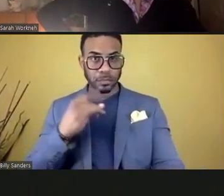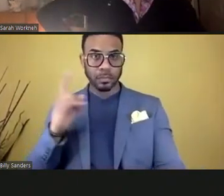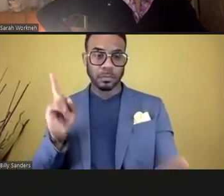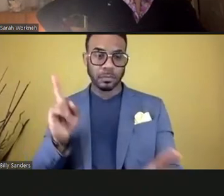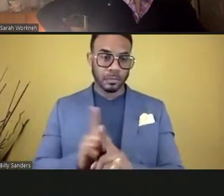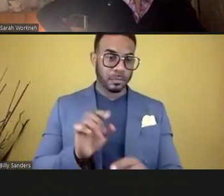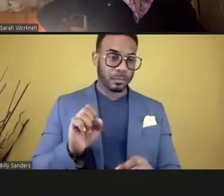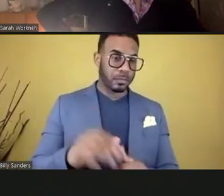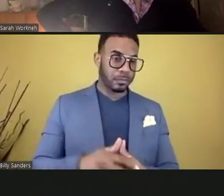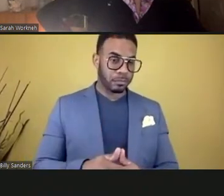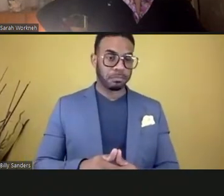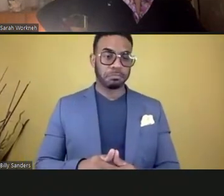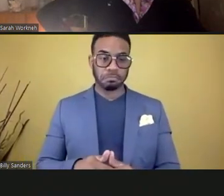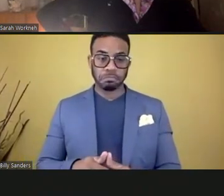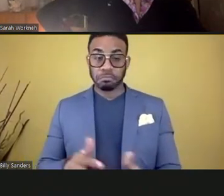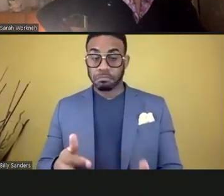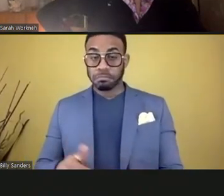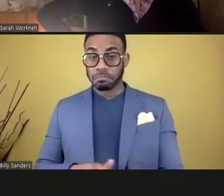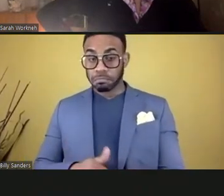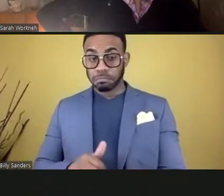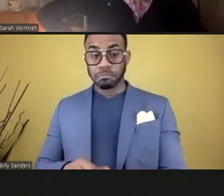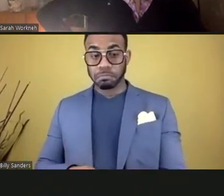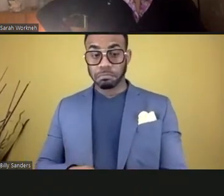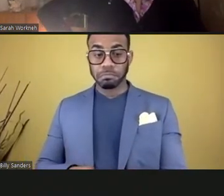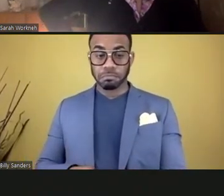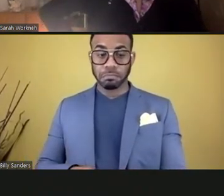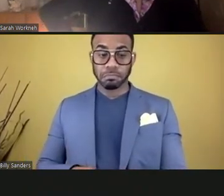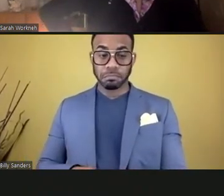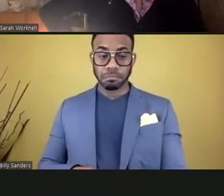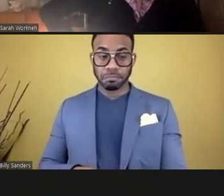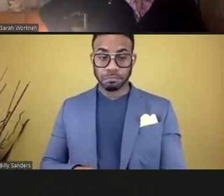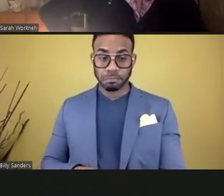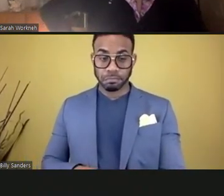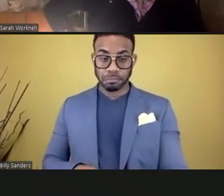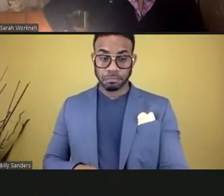So, yeah.